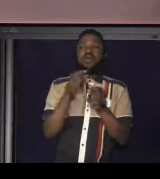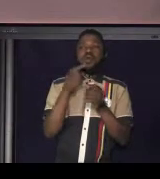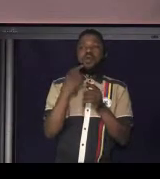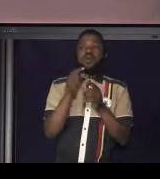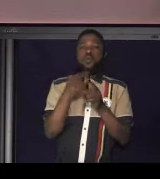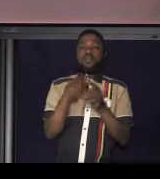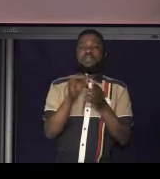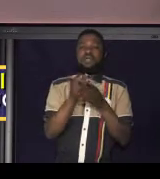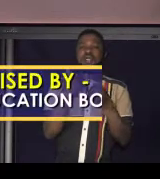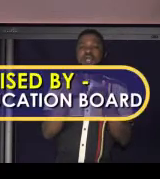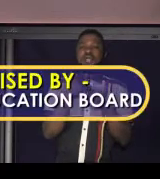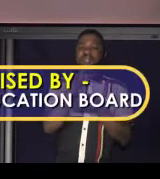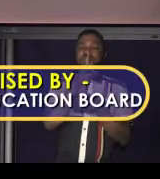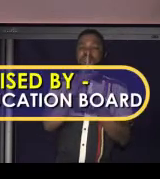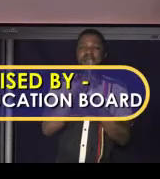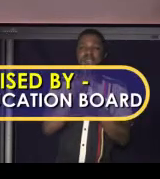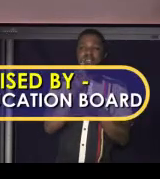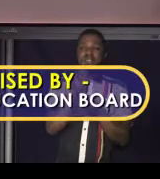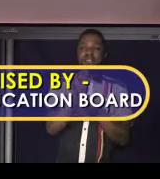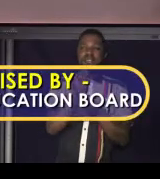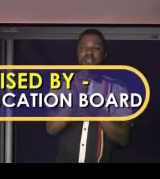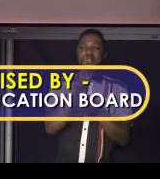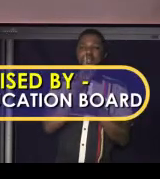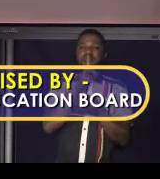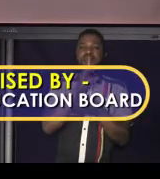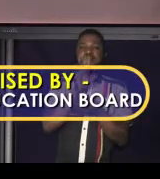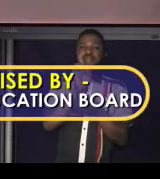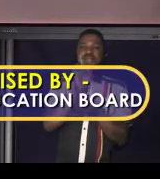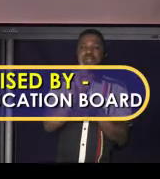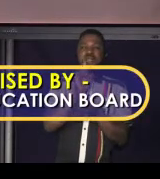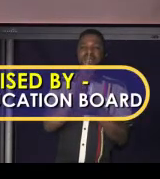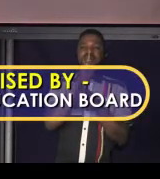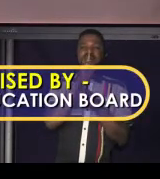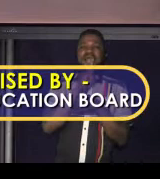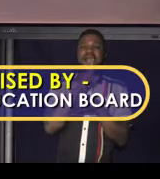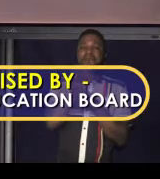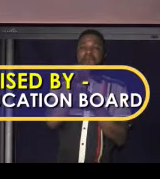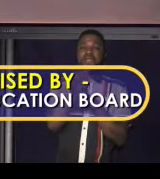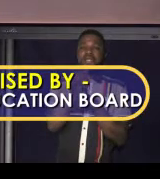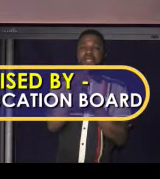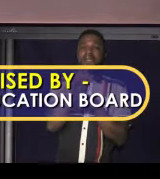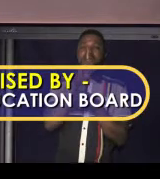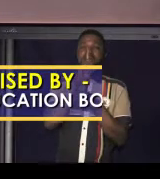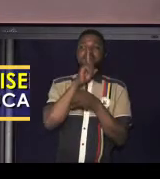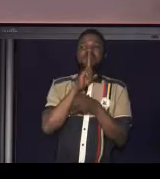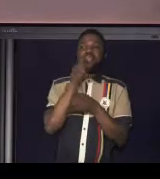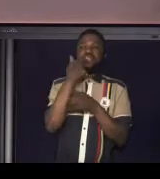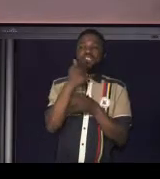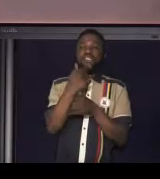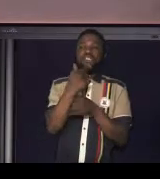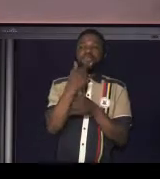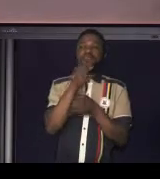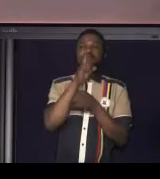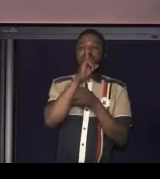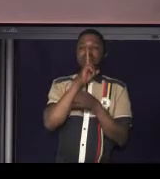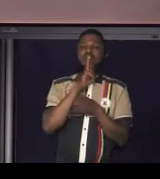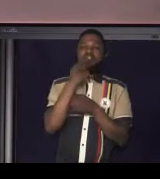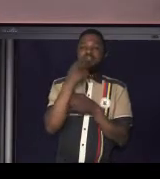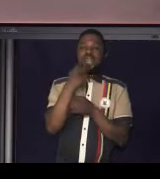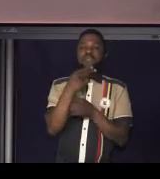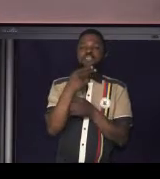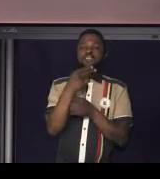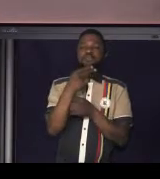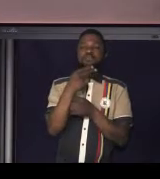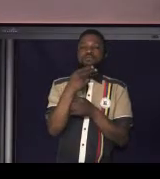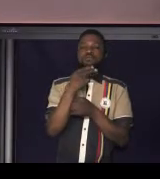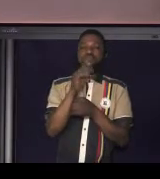of words that have silent T, silent D, silent P, silent